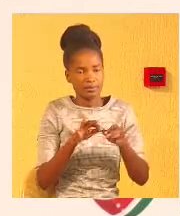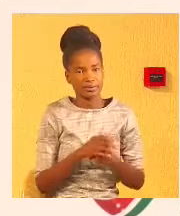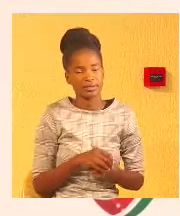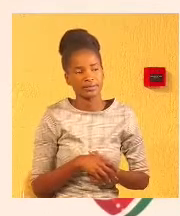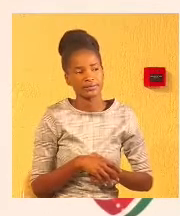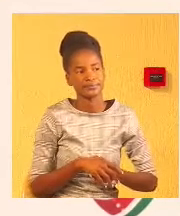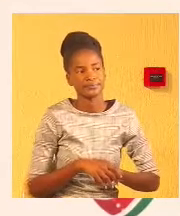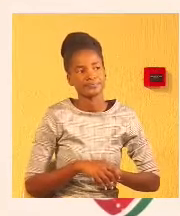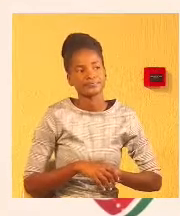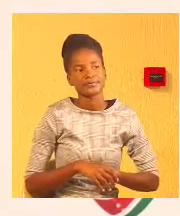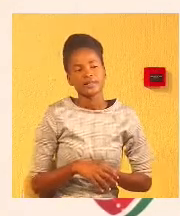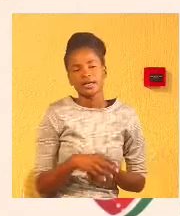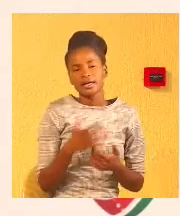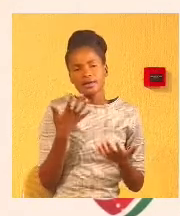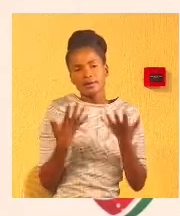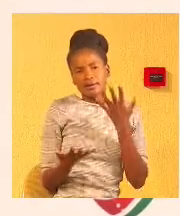So, looking at